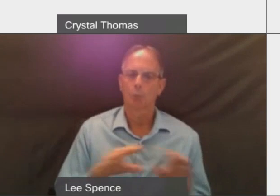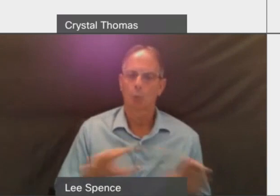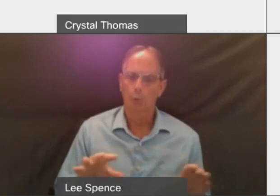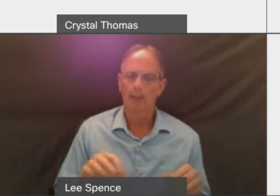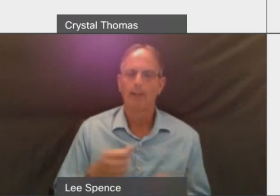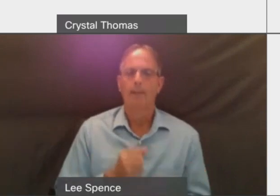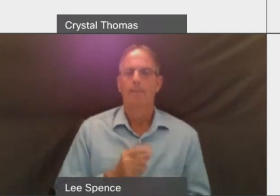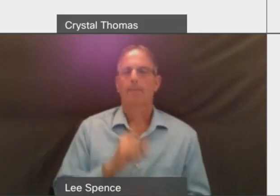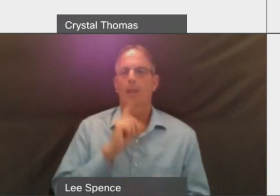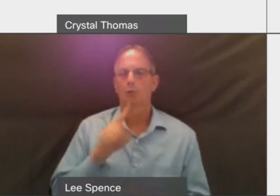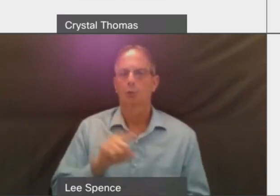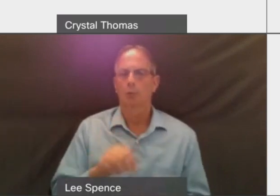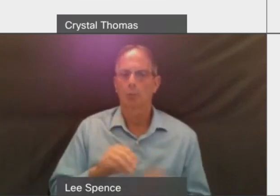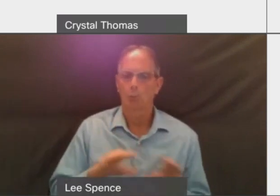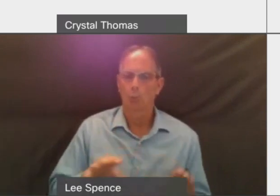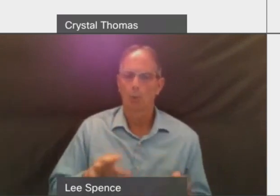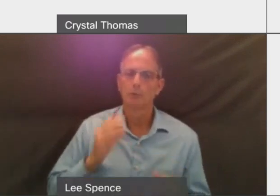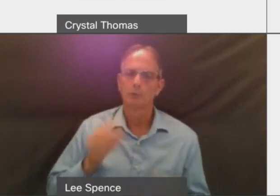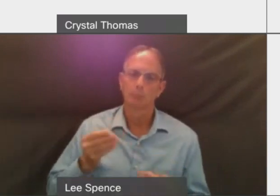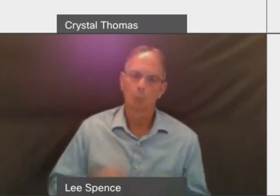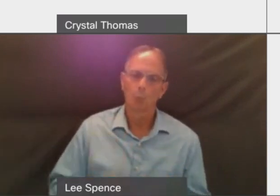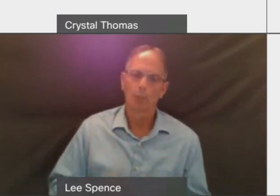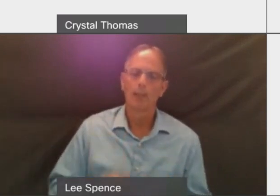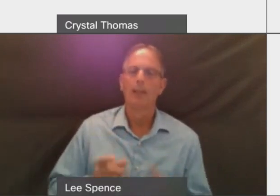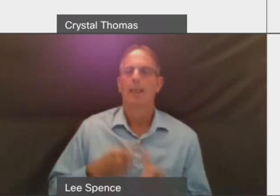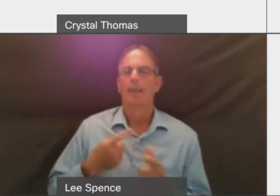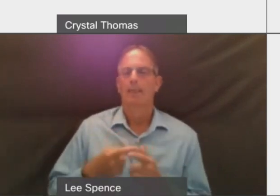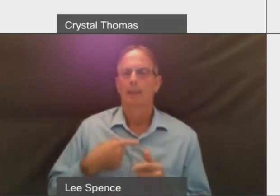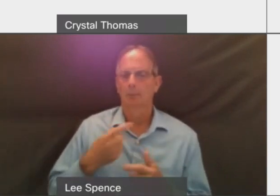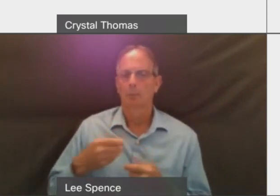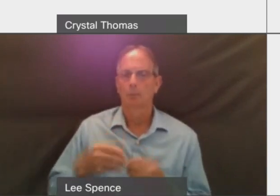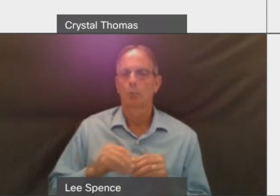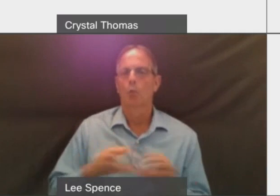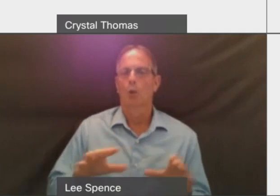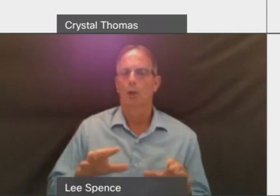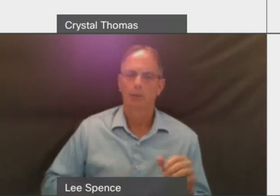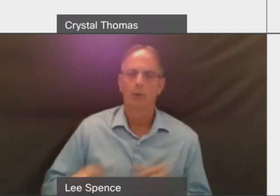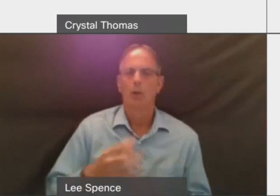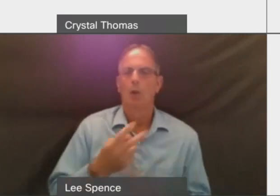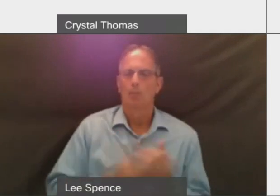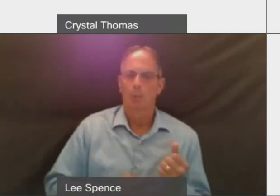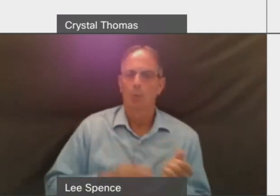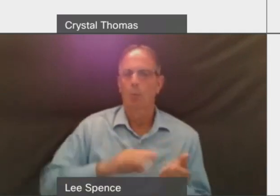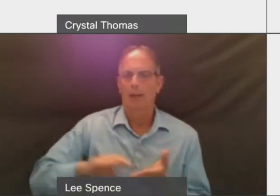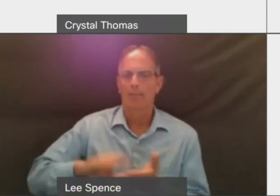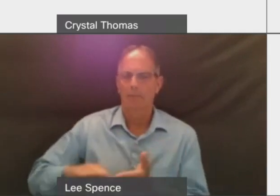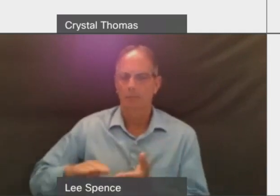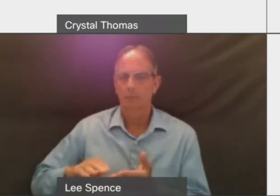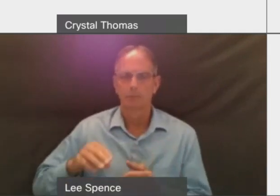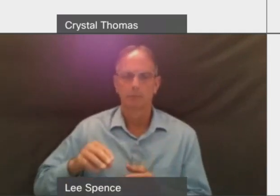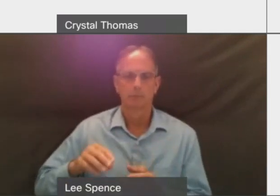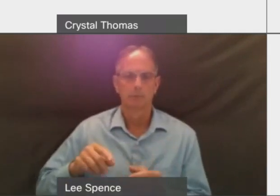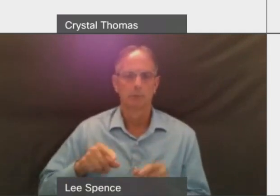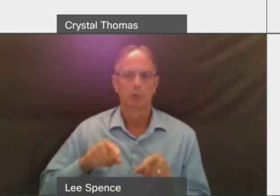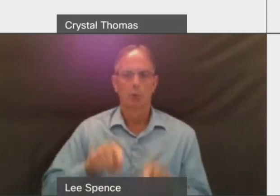making sure that the rollout goes smoothly, and then look to rolling it out across both waivers in the future.